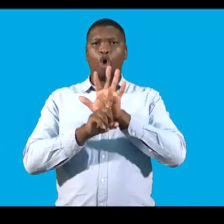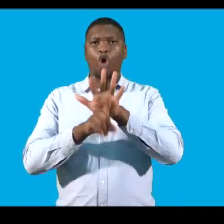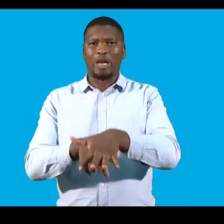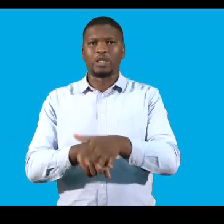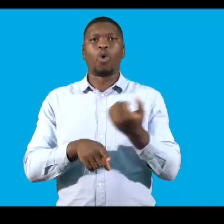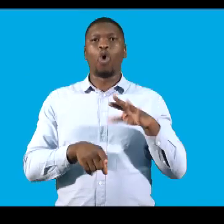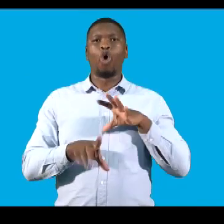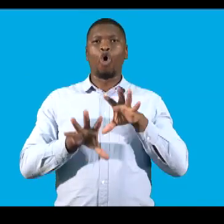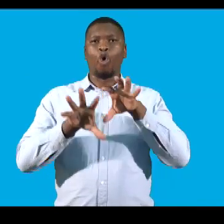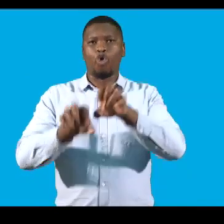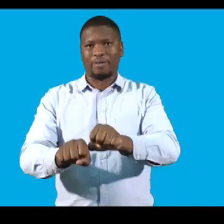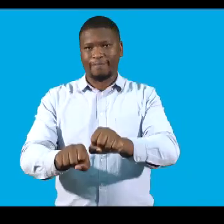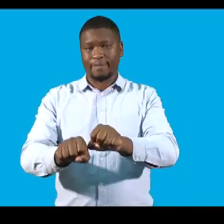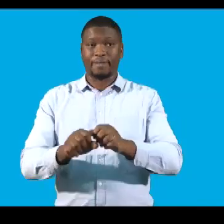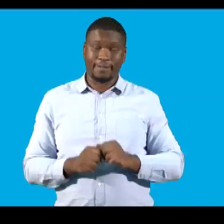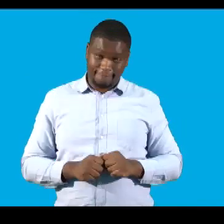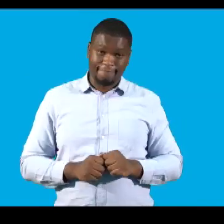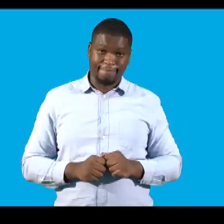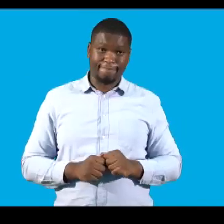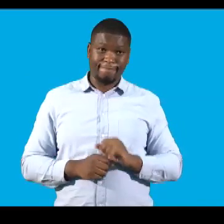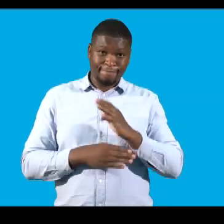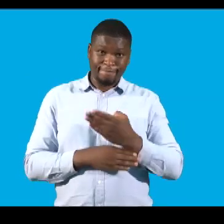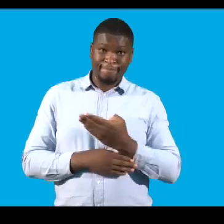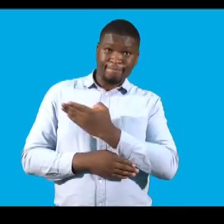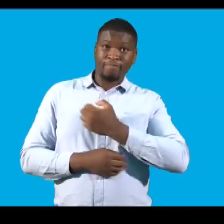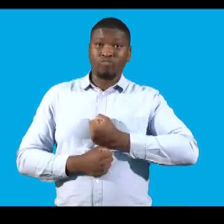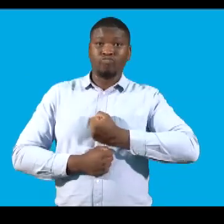colonization. Do not get apartheid poems and